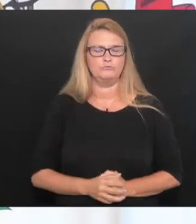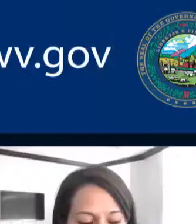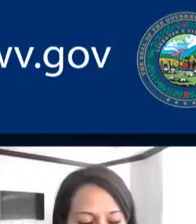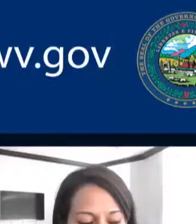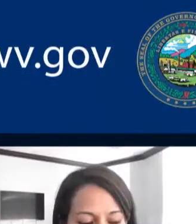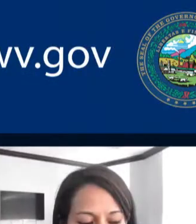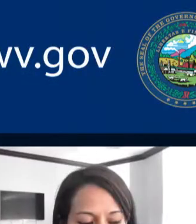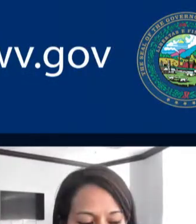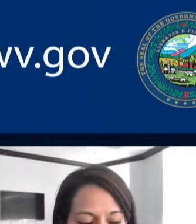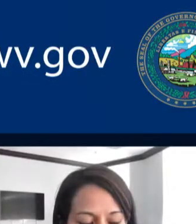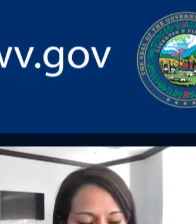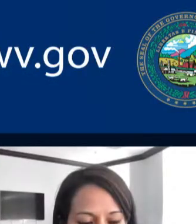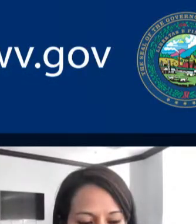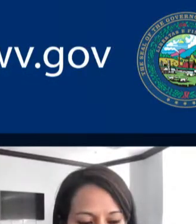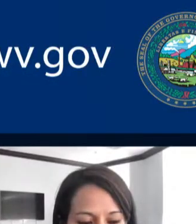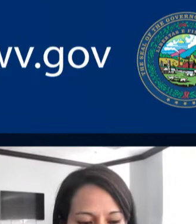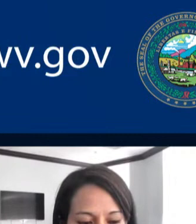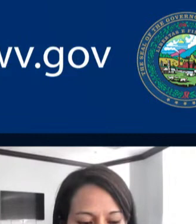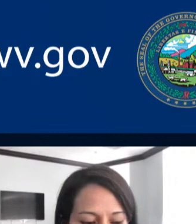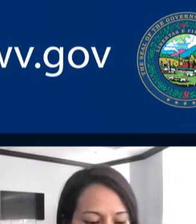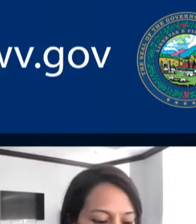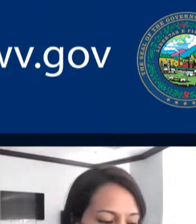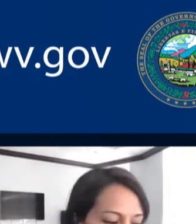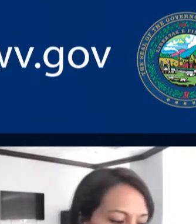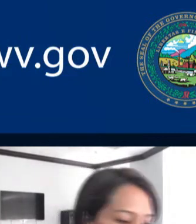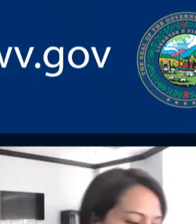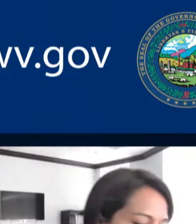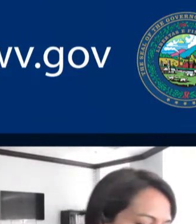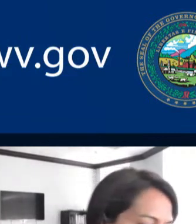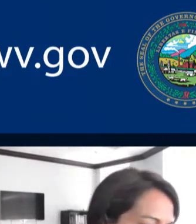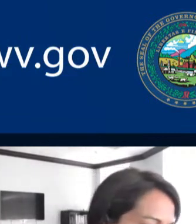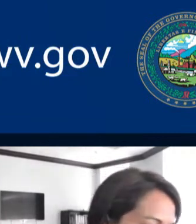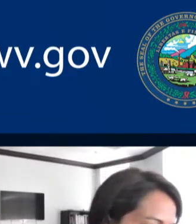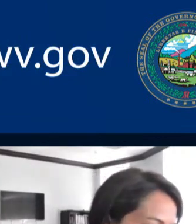All right, thanks, Charles. Next to Kenny Bass with WCHS and Fox 11.